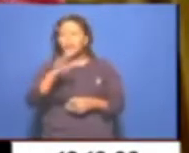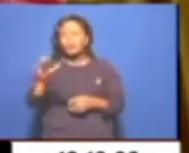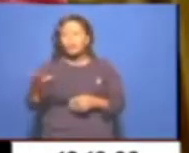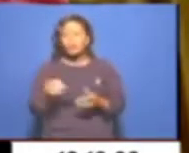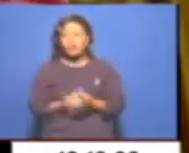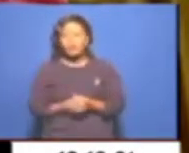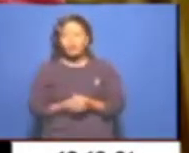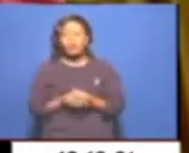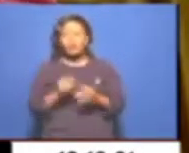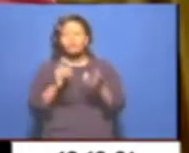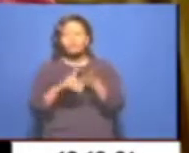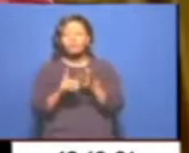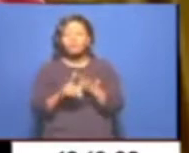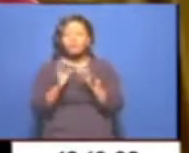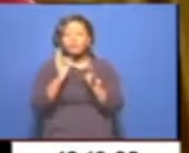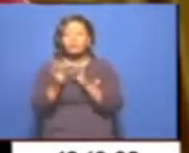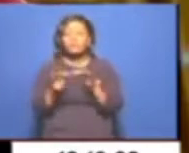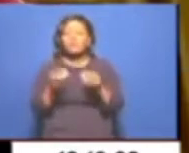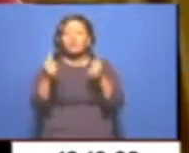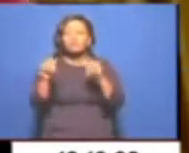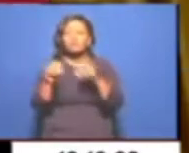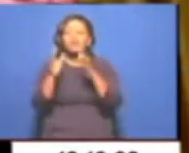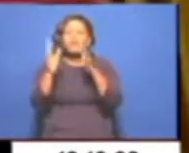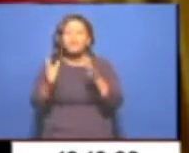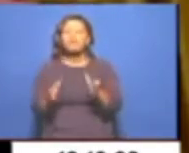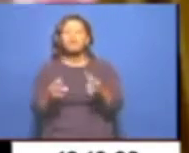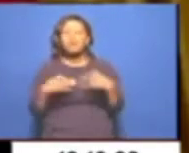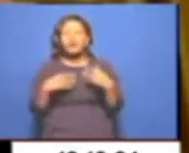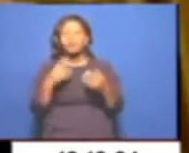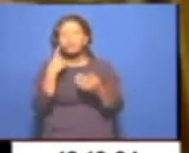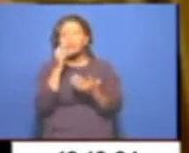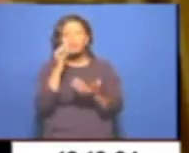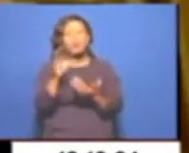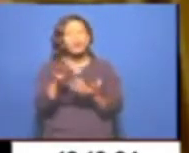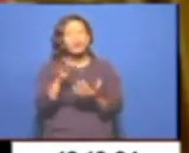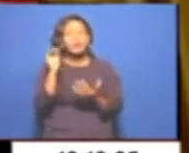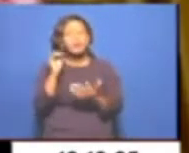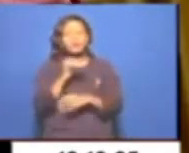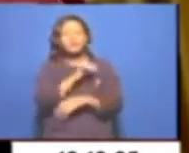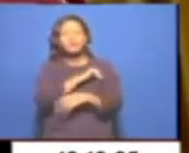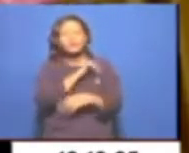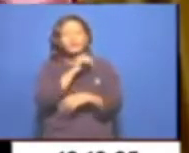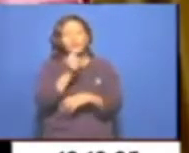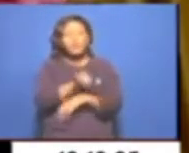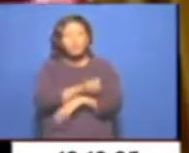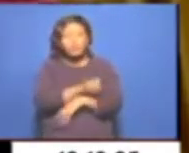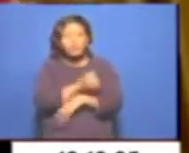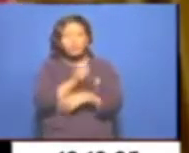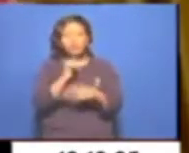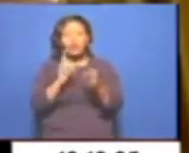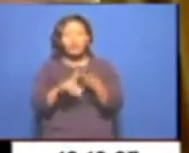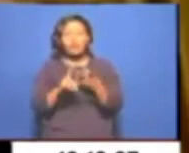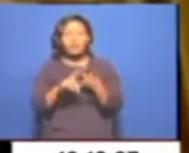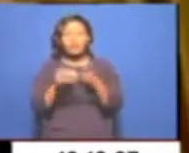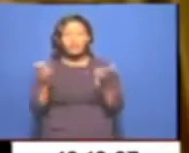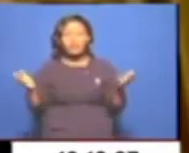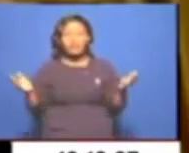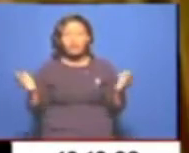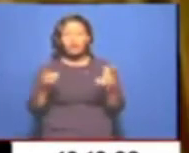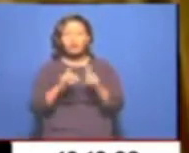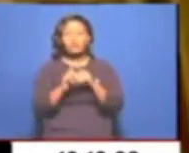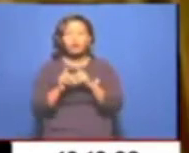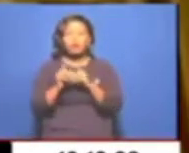go anywhere, it should go to the appointing authorities, not to the victim commission. IEBC was here just a victim of circumstance, not of its own